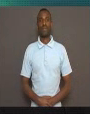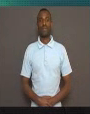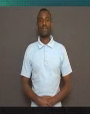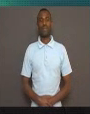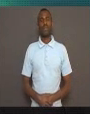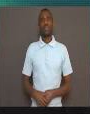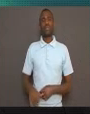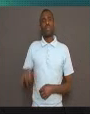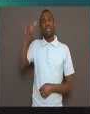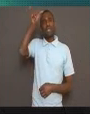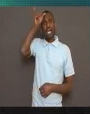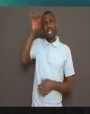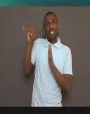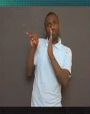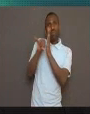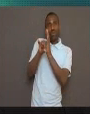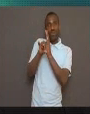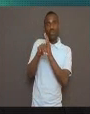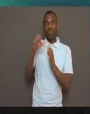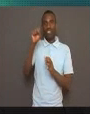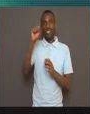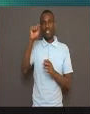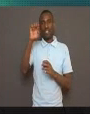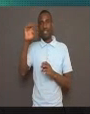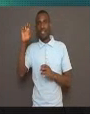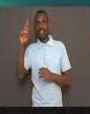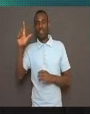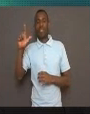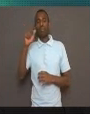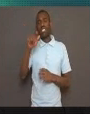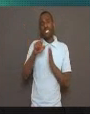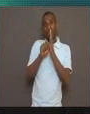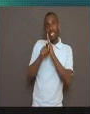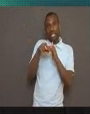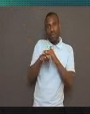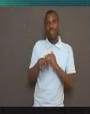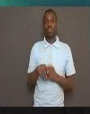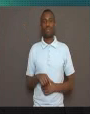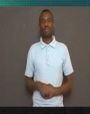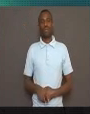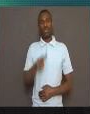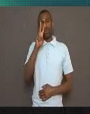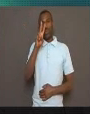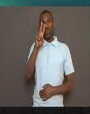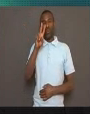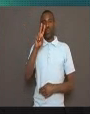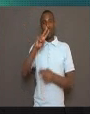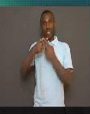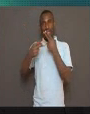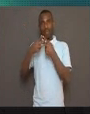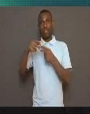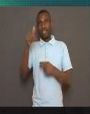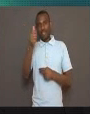The Young's modulus of steel in this example is 2 times